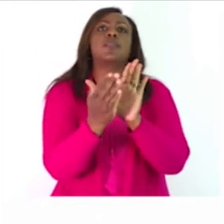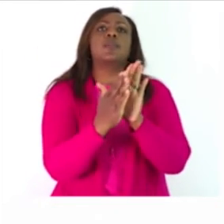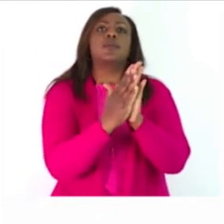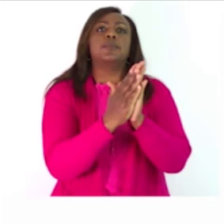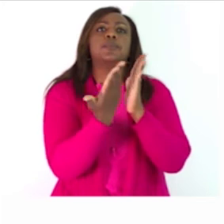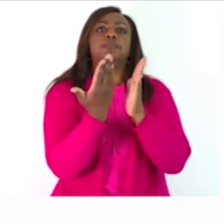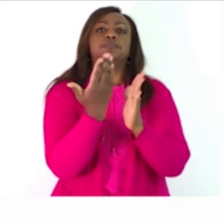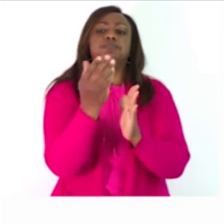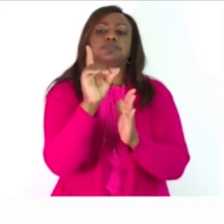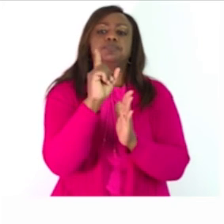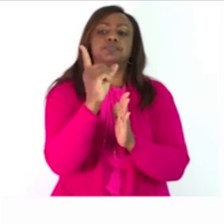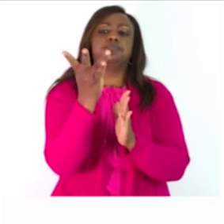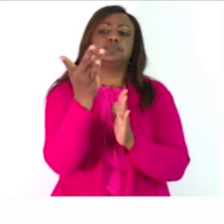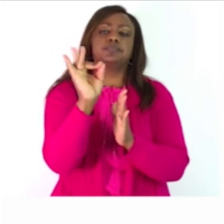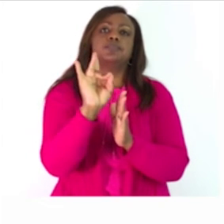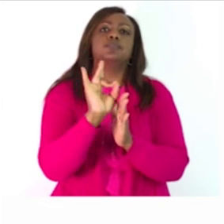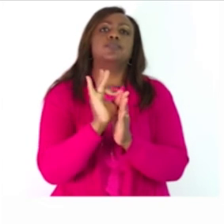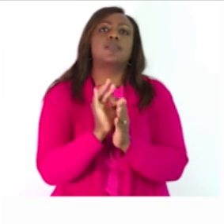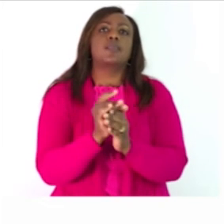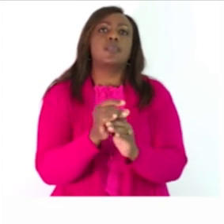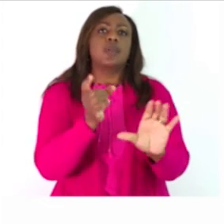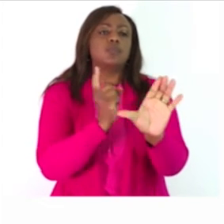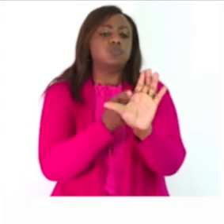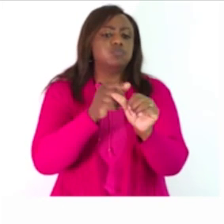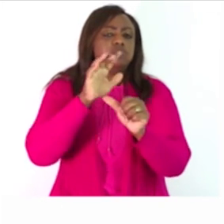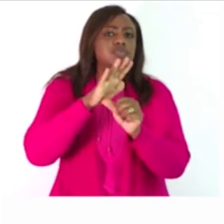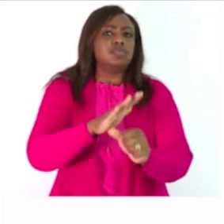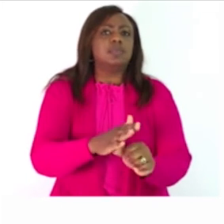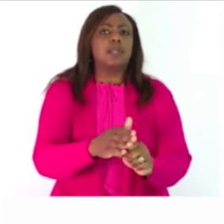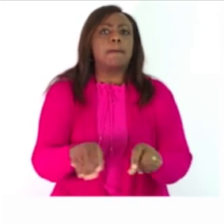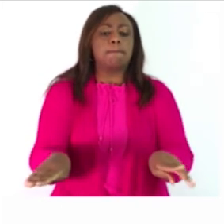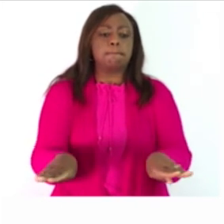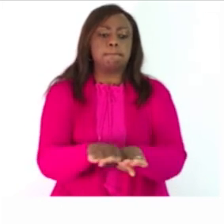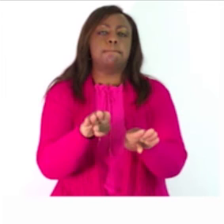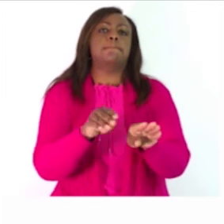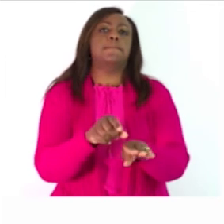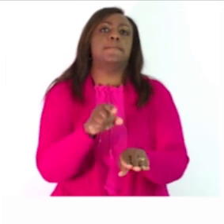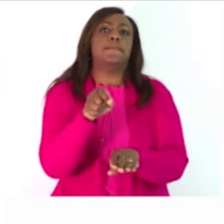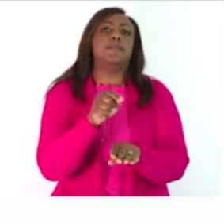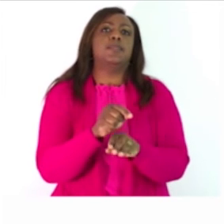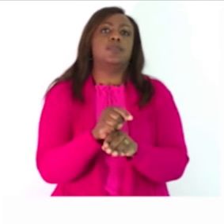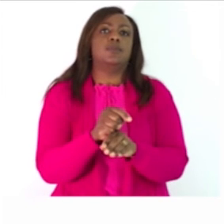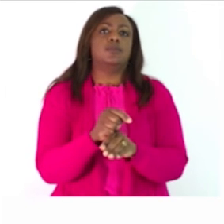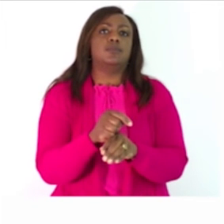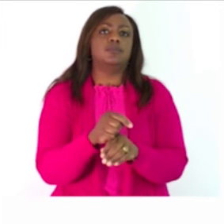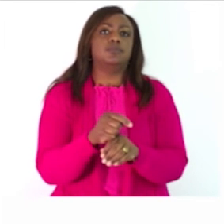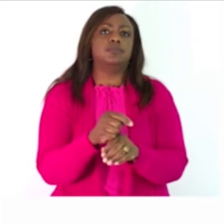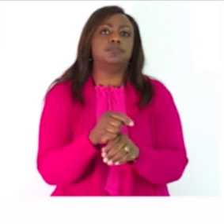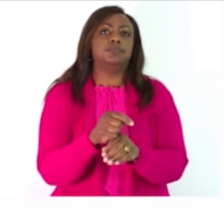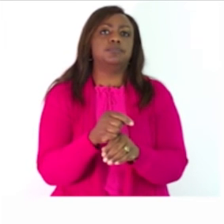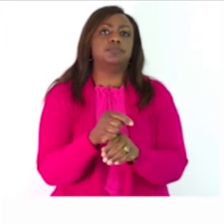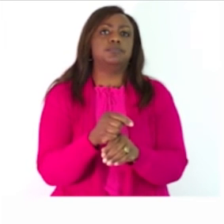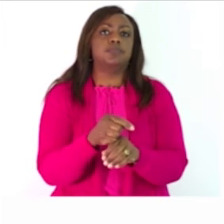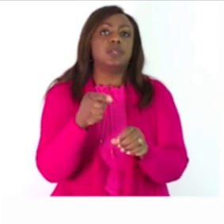Alcohol abuse causes the following: If you follow on your booklet, you